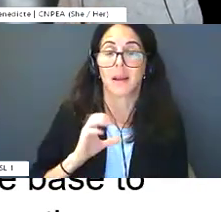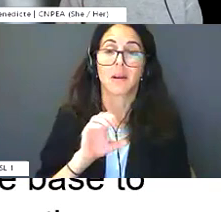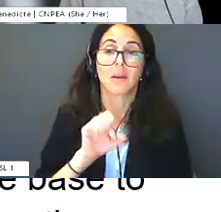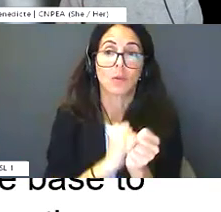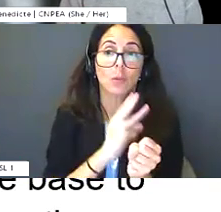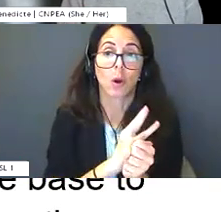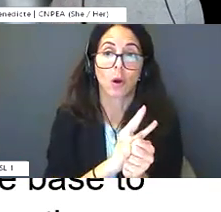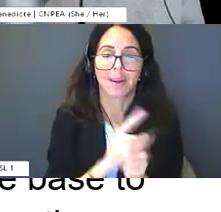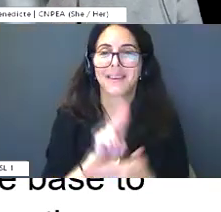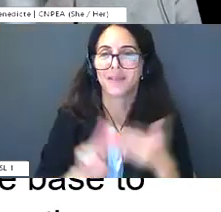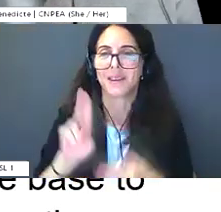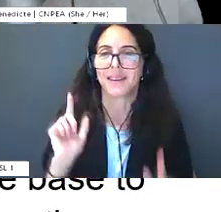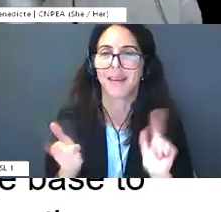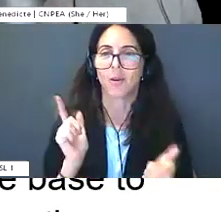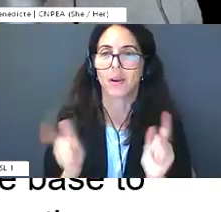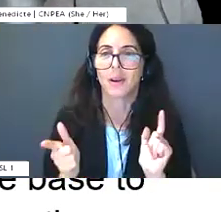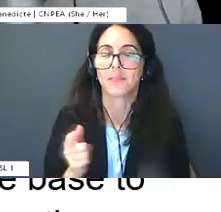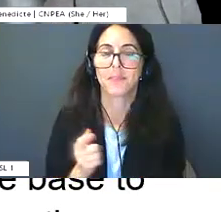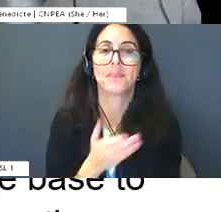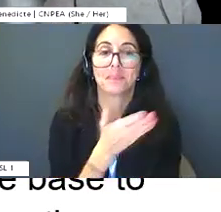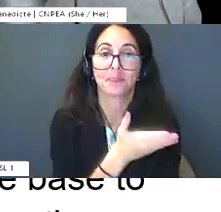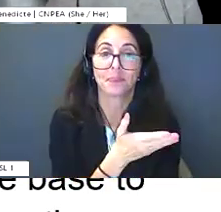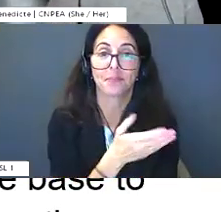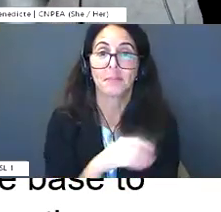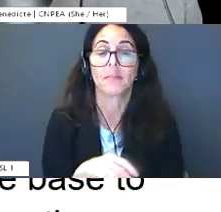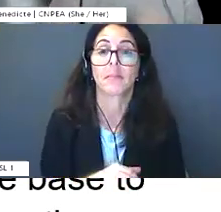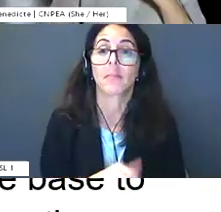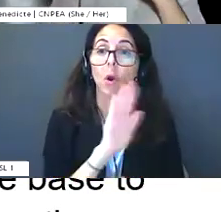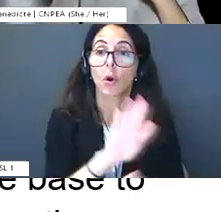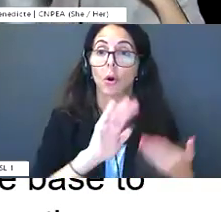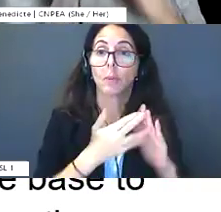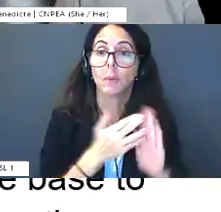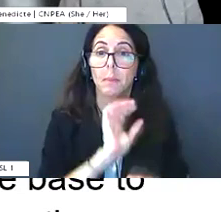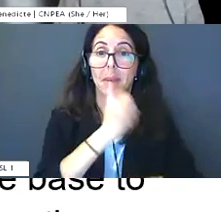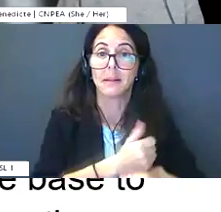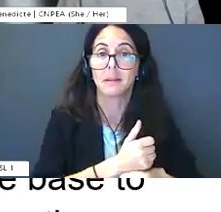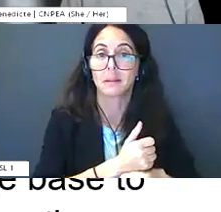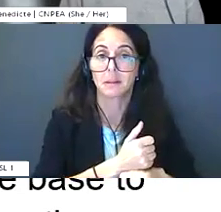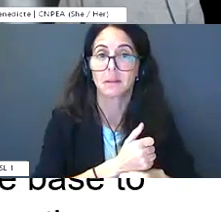at the University of Calgary. In her community-based